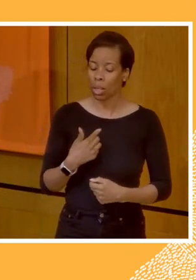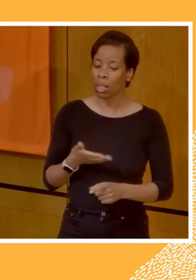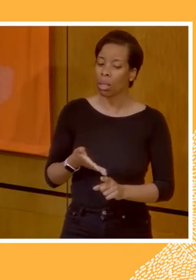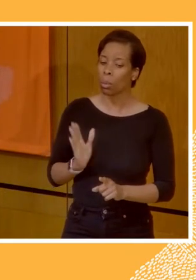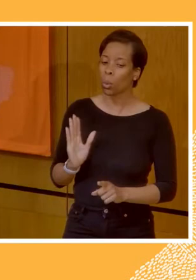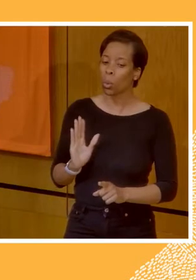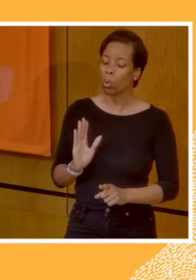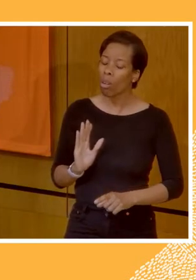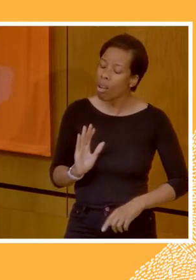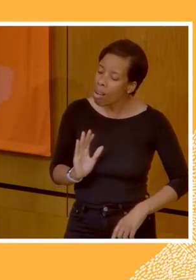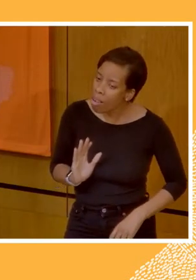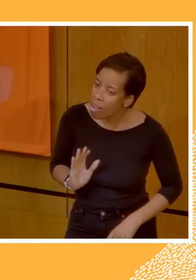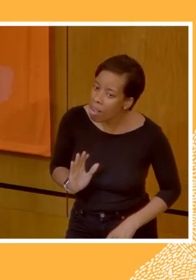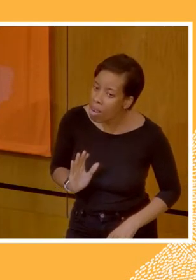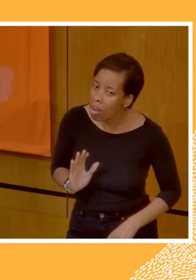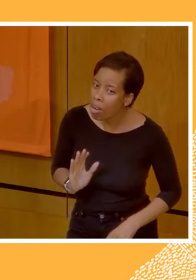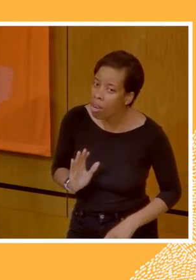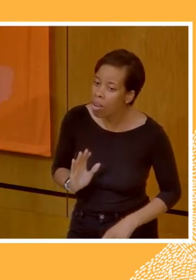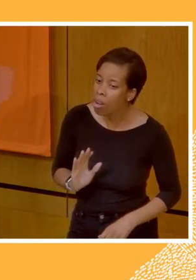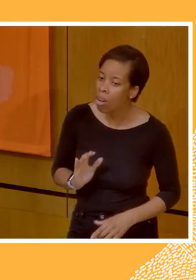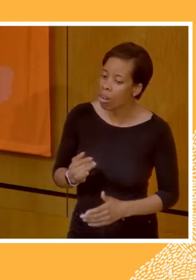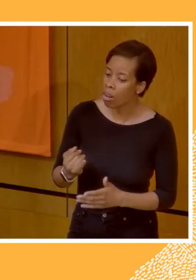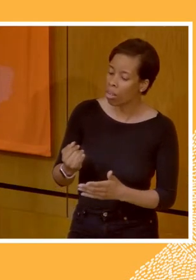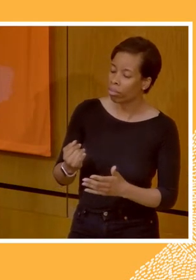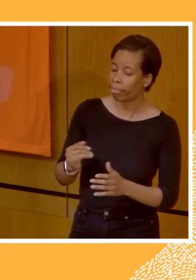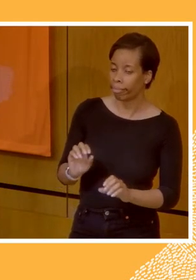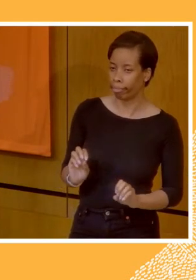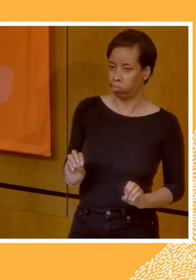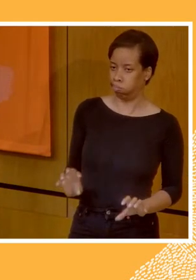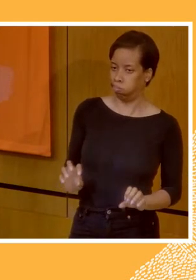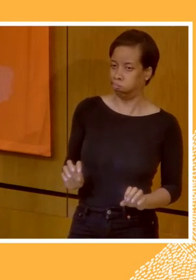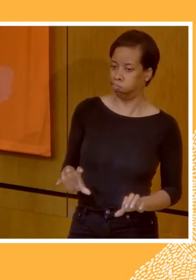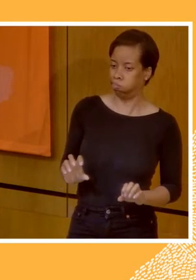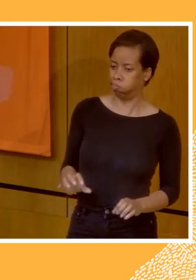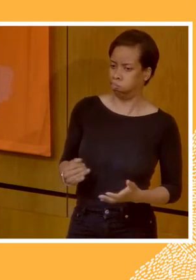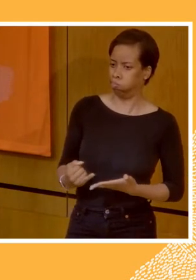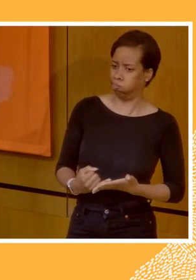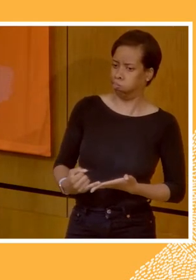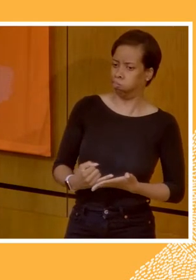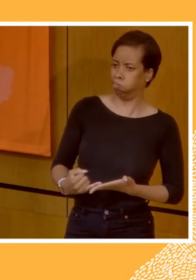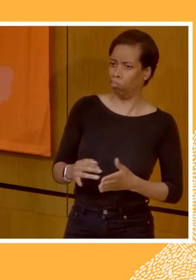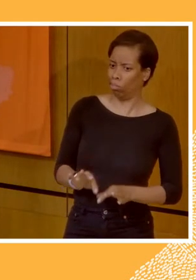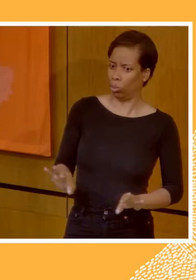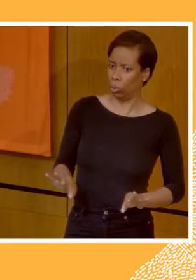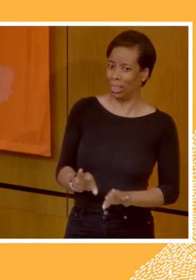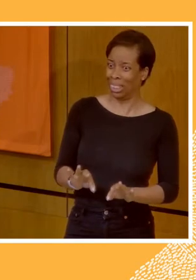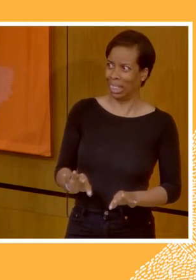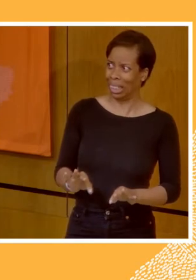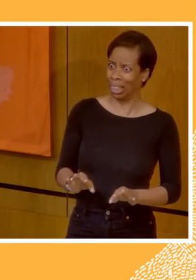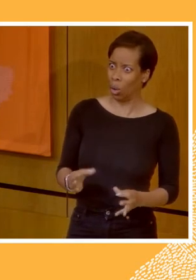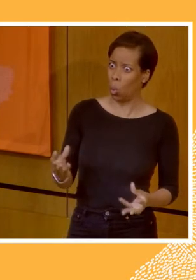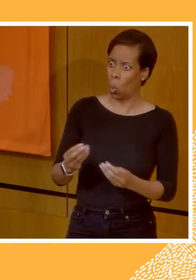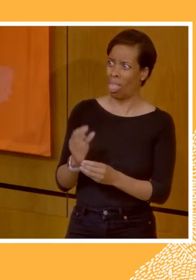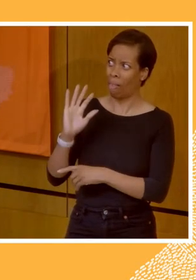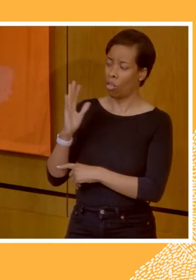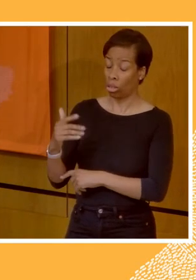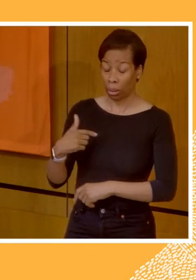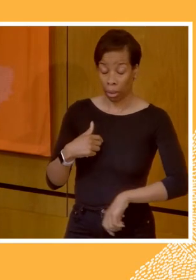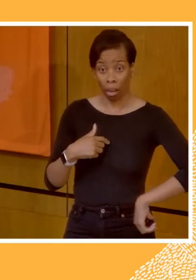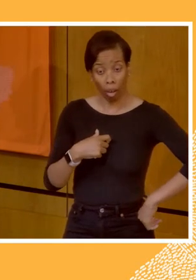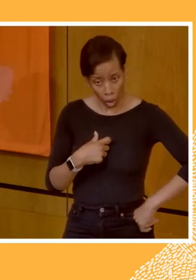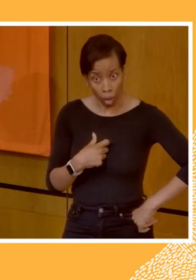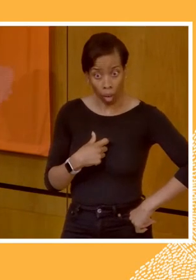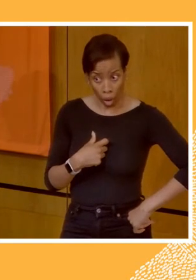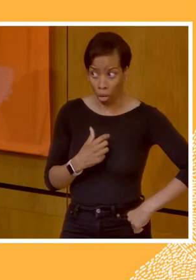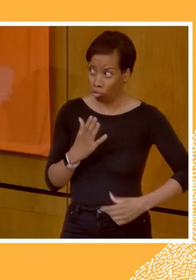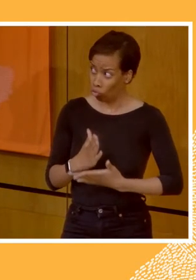of just listening to bad electronic music amongst the quietness of the forest brought it alive in ways that we